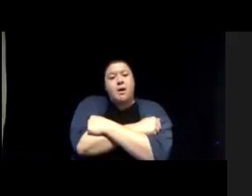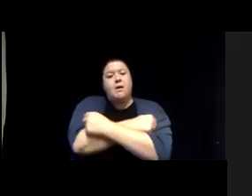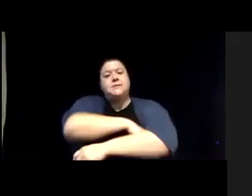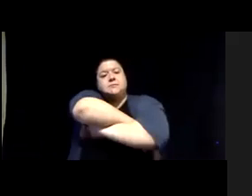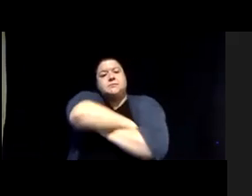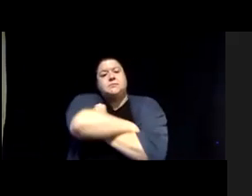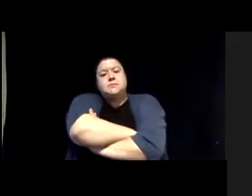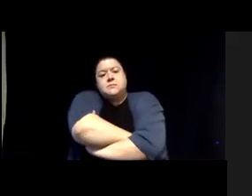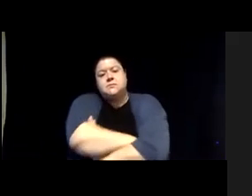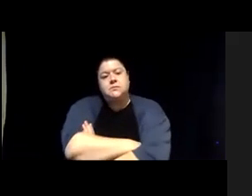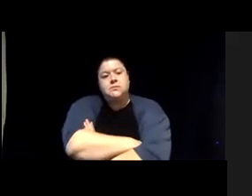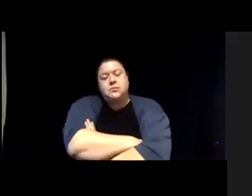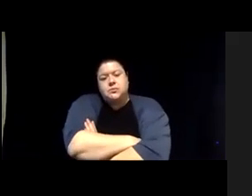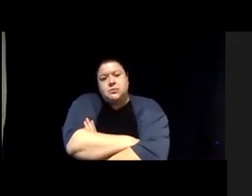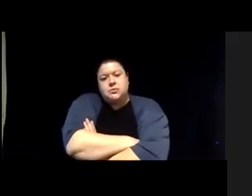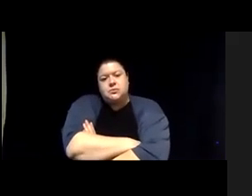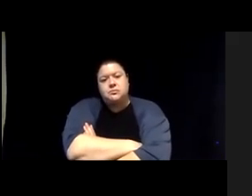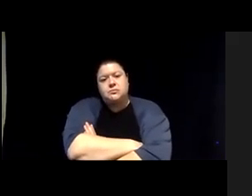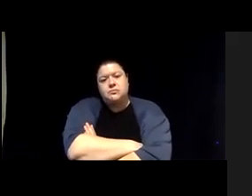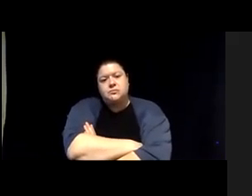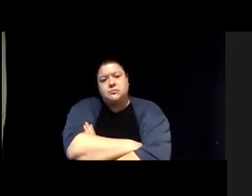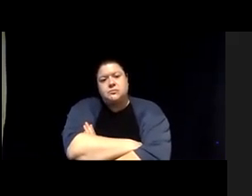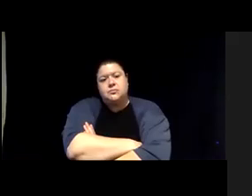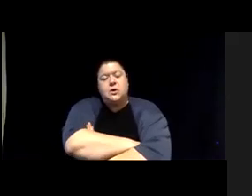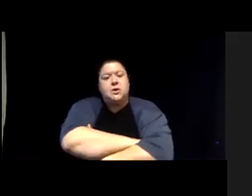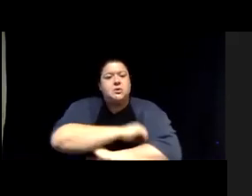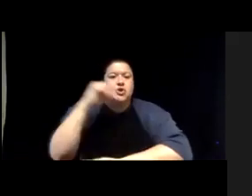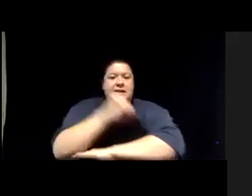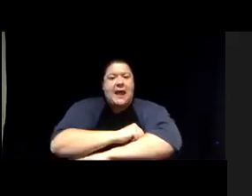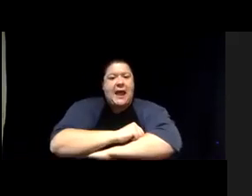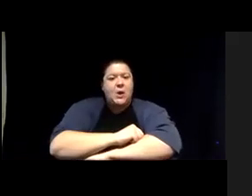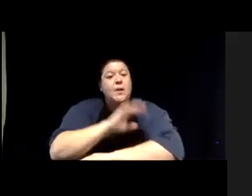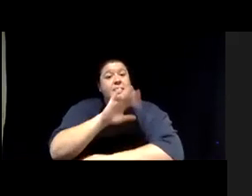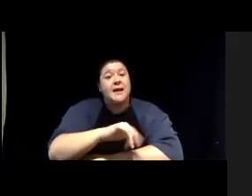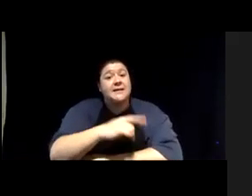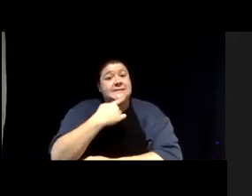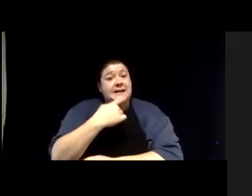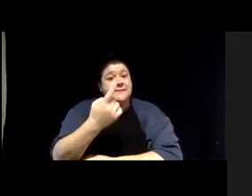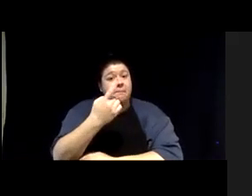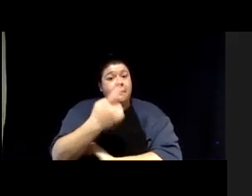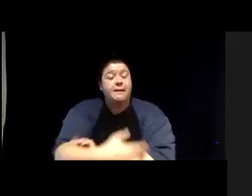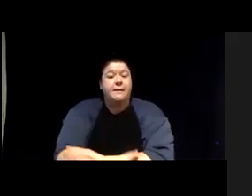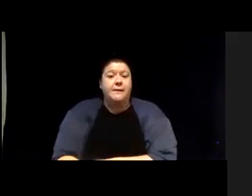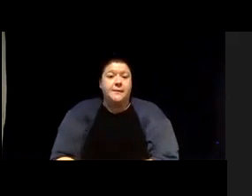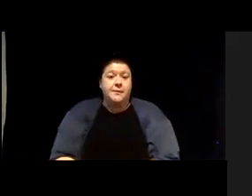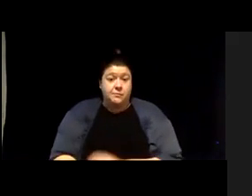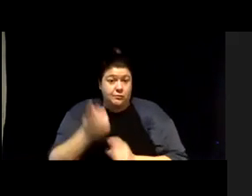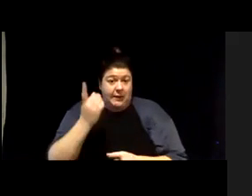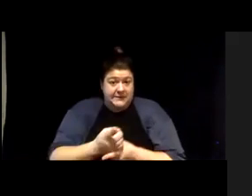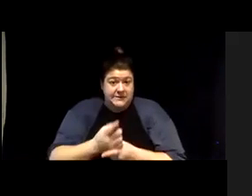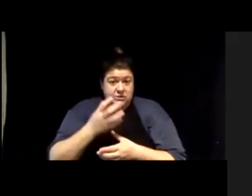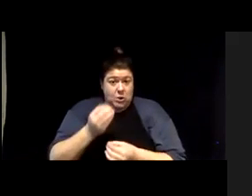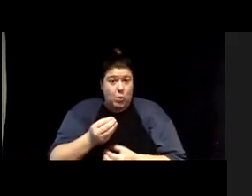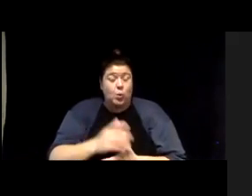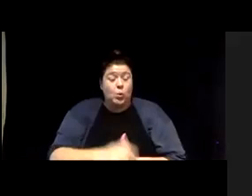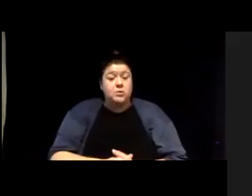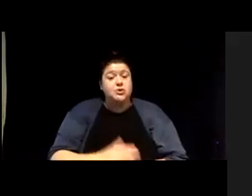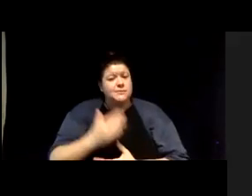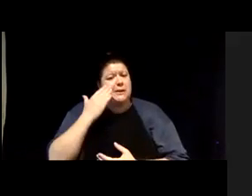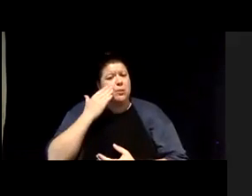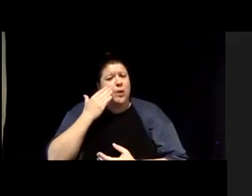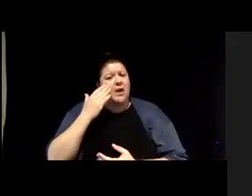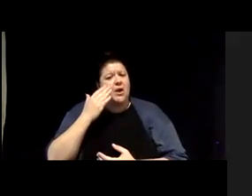crossed, you're like shut down completely, that's saying something, right? So just be aware of